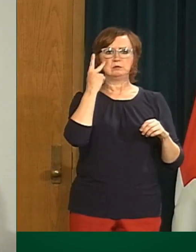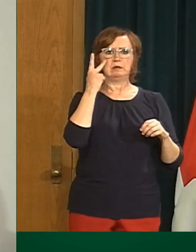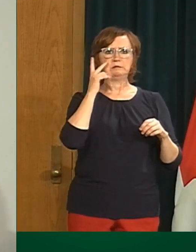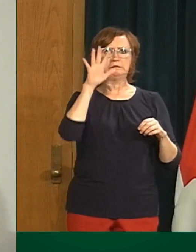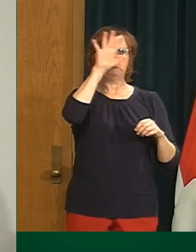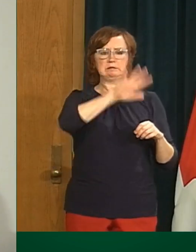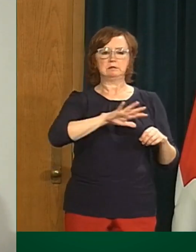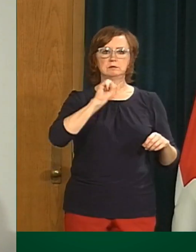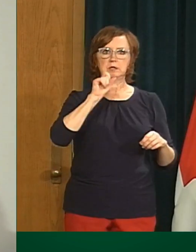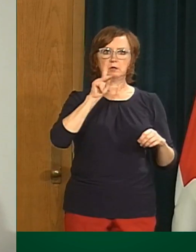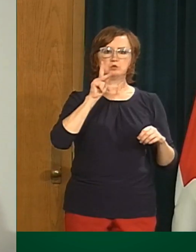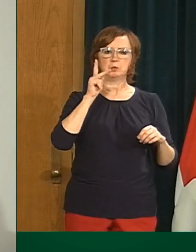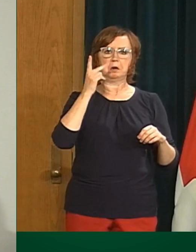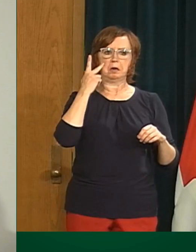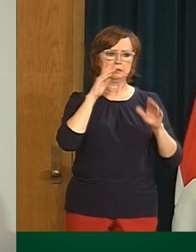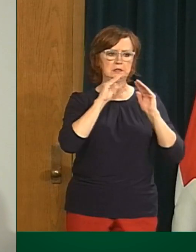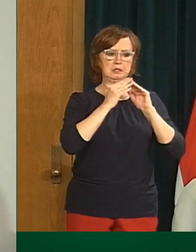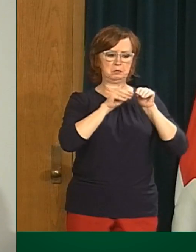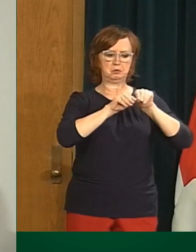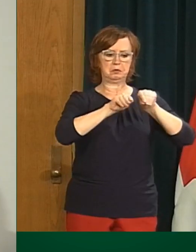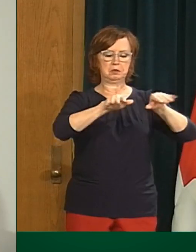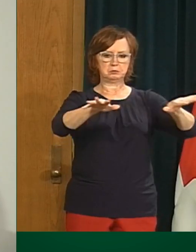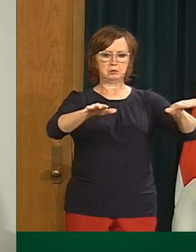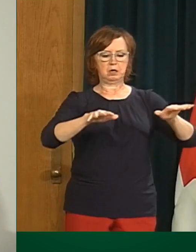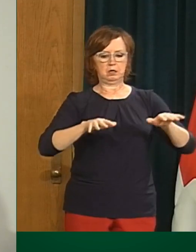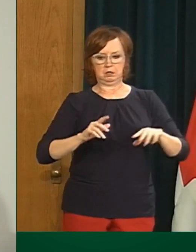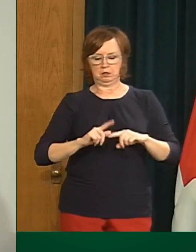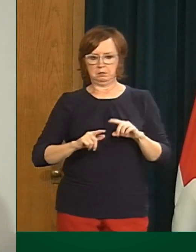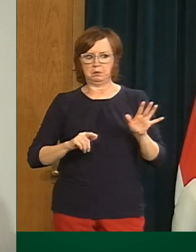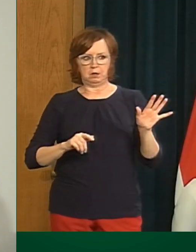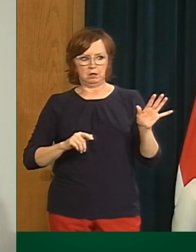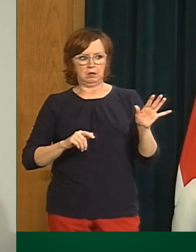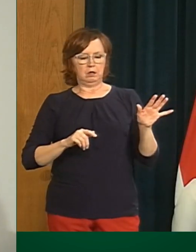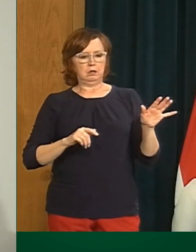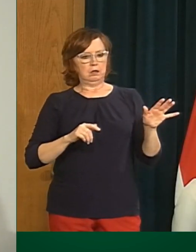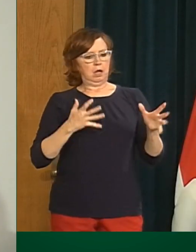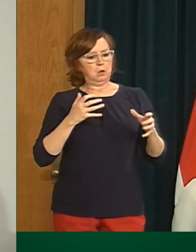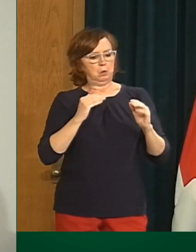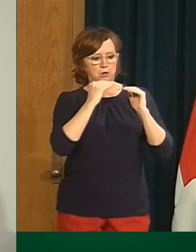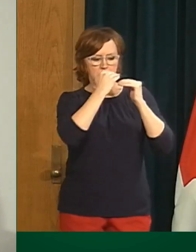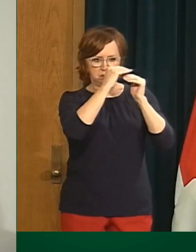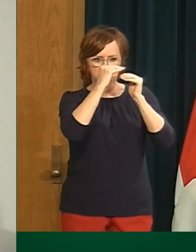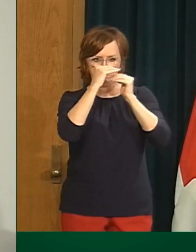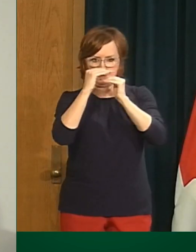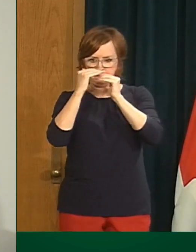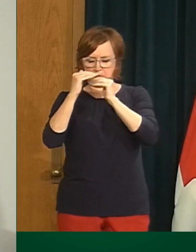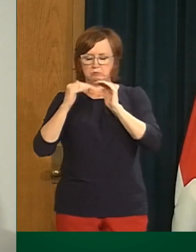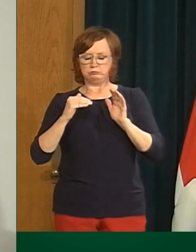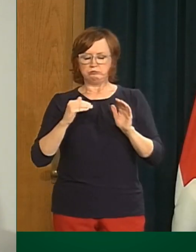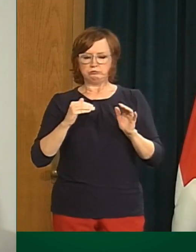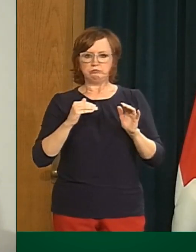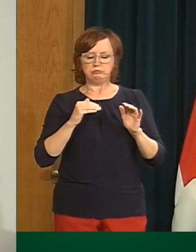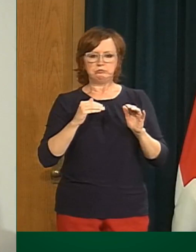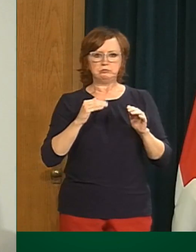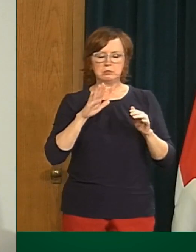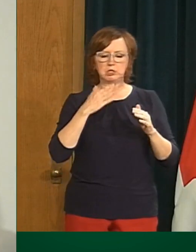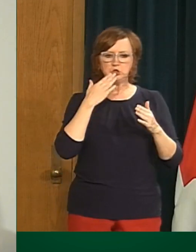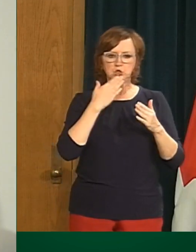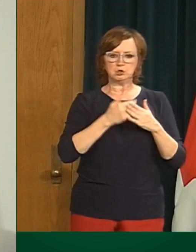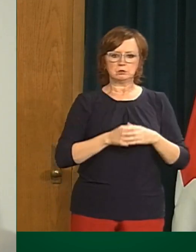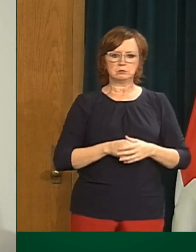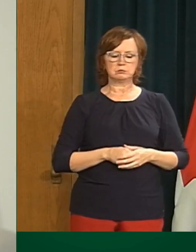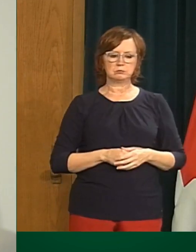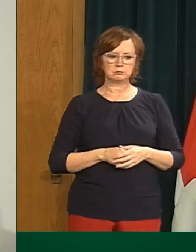not become or increase into a larger cluster. And that is also why the case